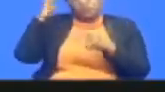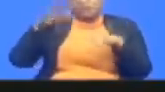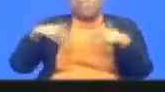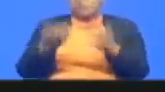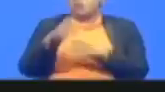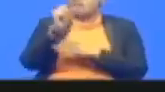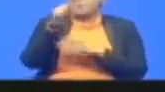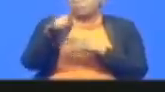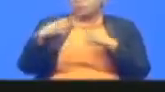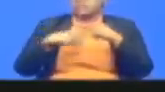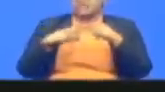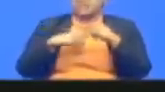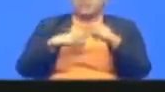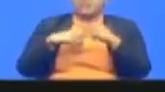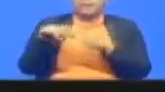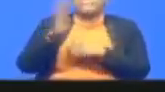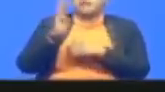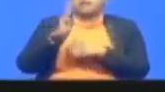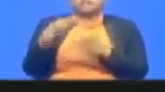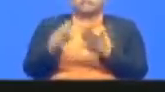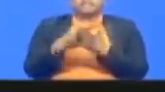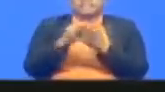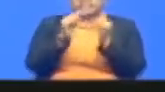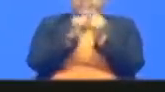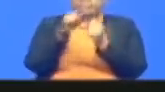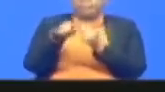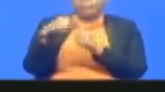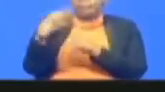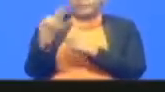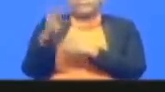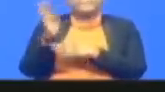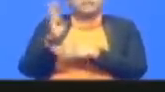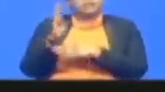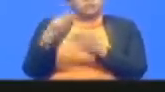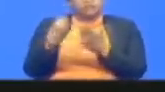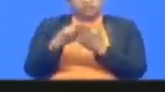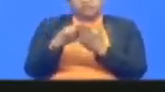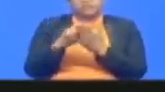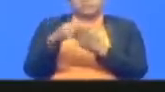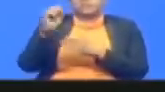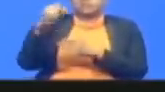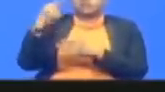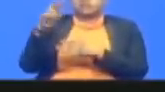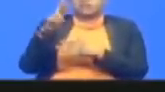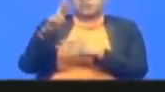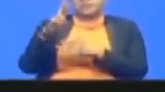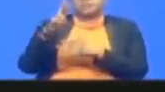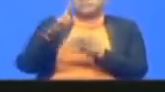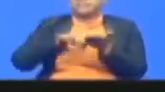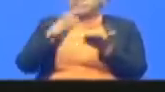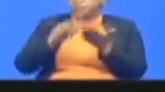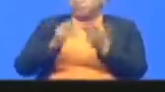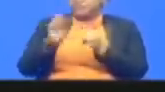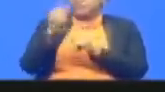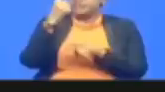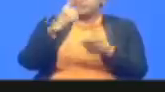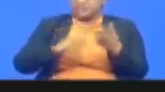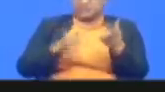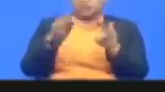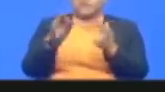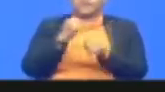5.7 billion shillings and 10.3 billion shillings is the SGR's actual revenue in its first year of